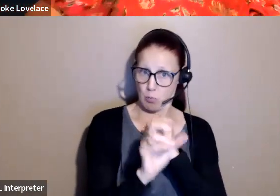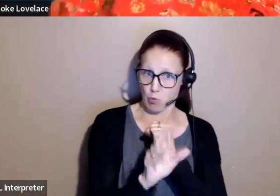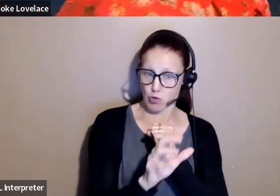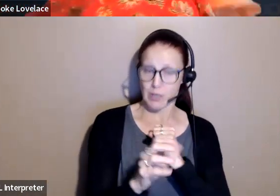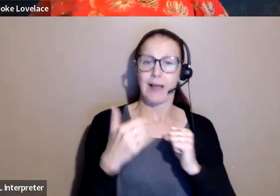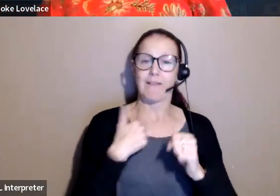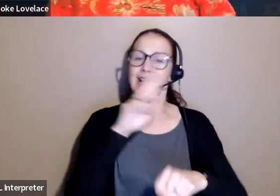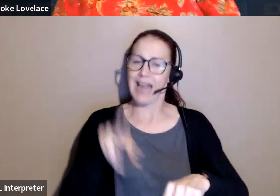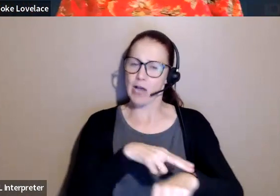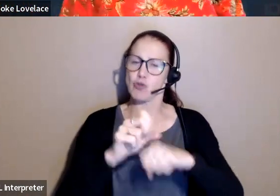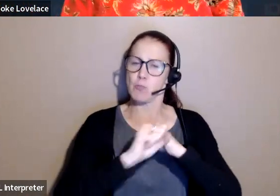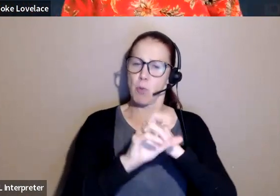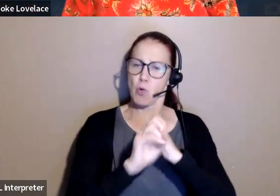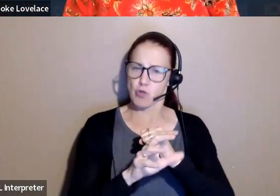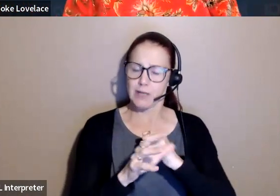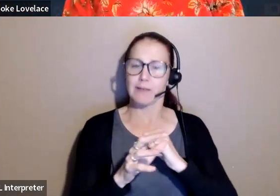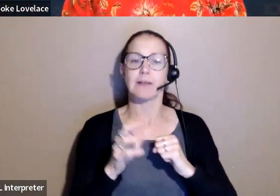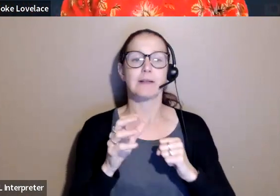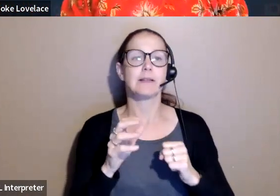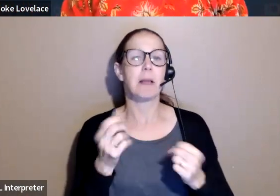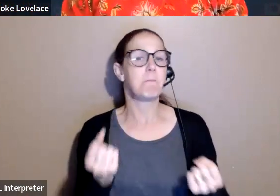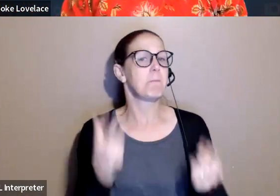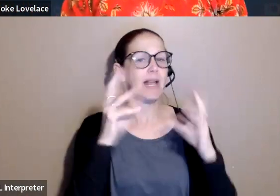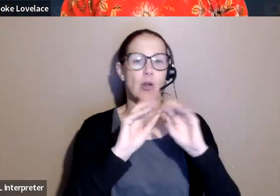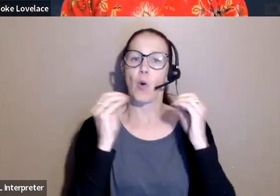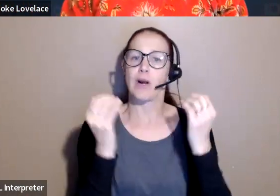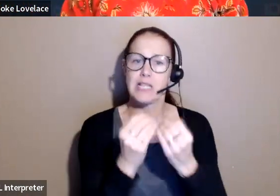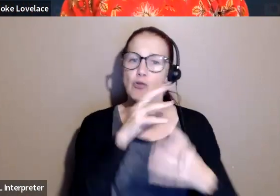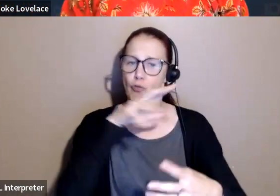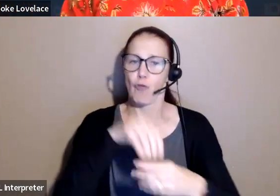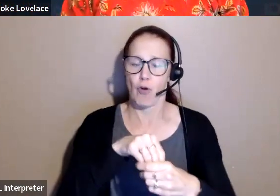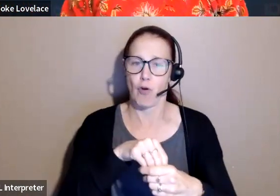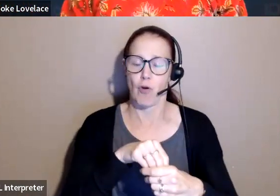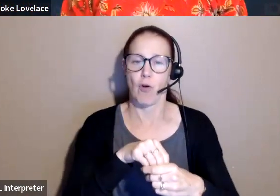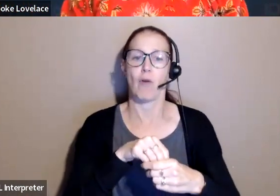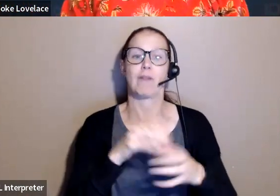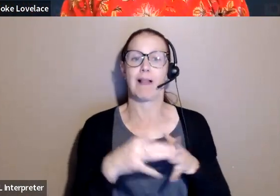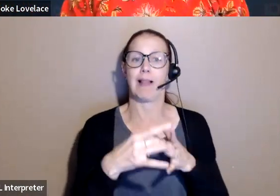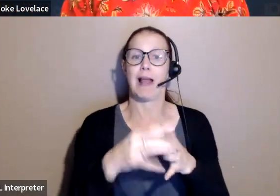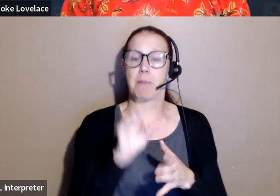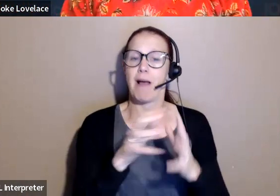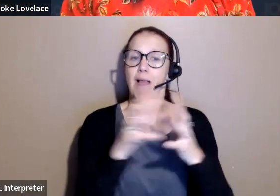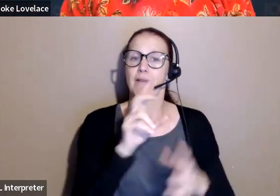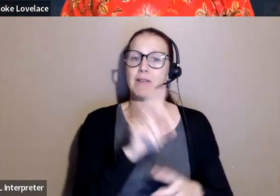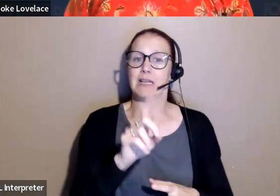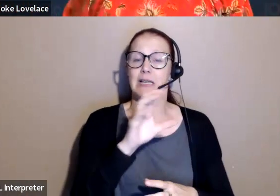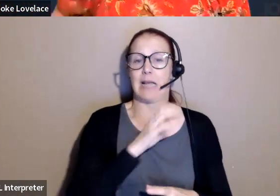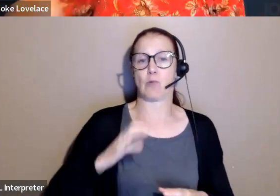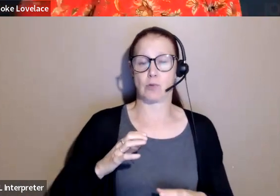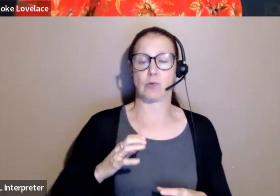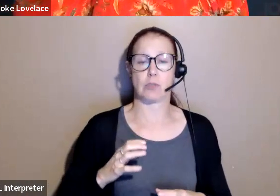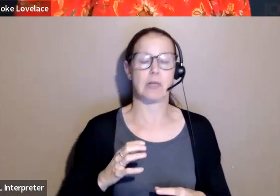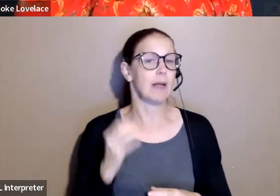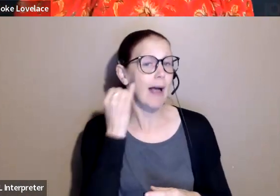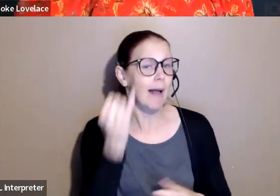it's a national promotion that many organizations are doing, and spearheaded by a lot of DD councils. The